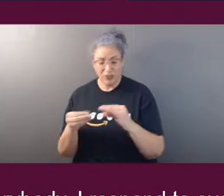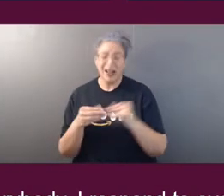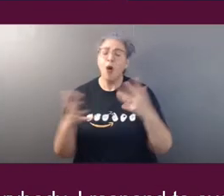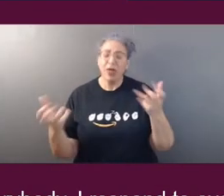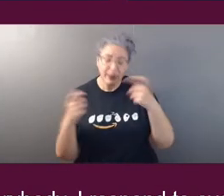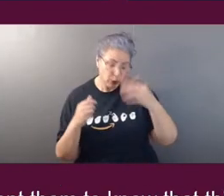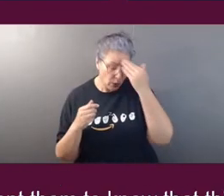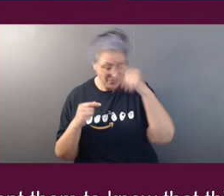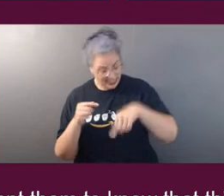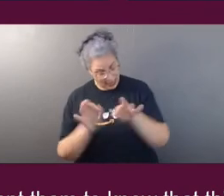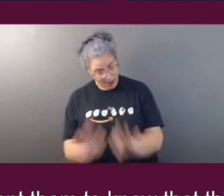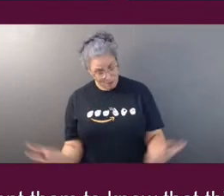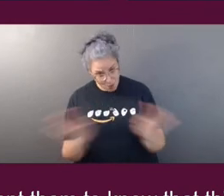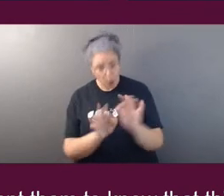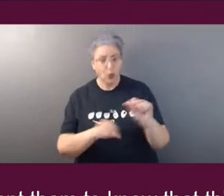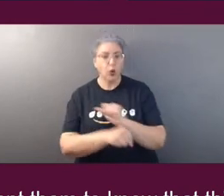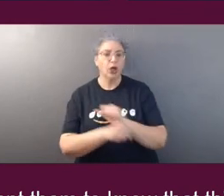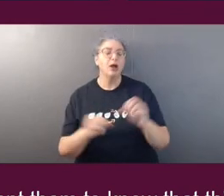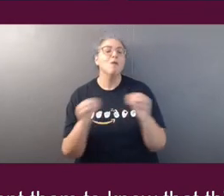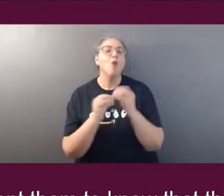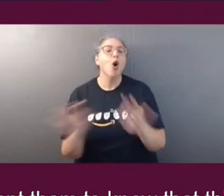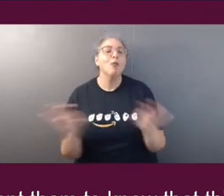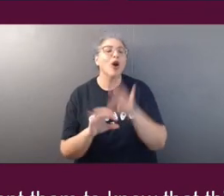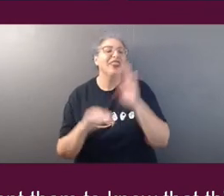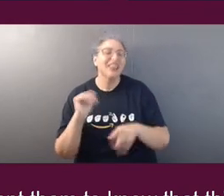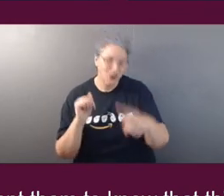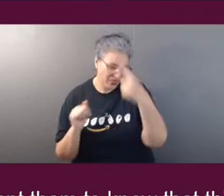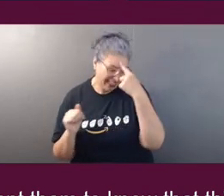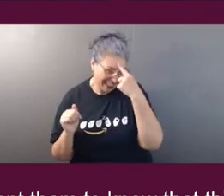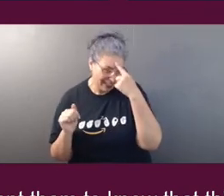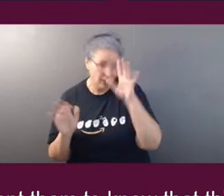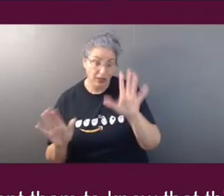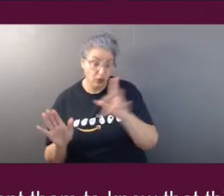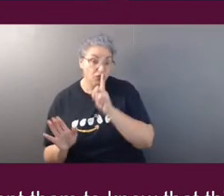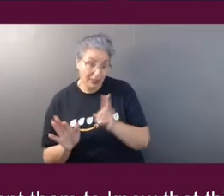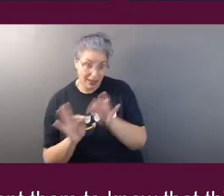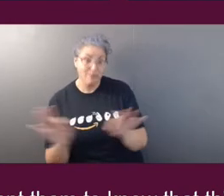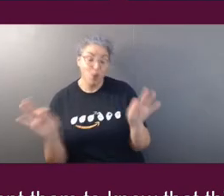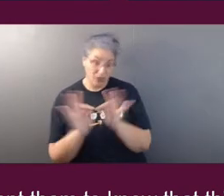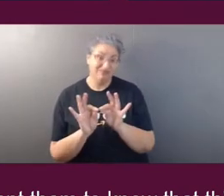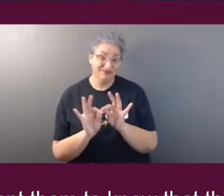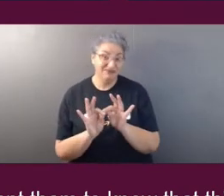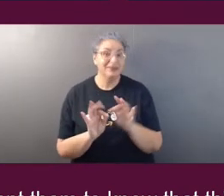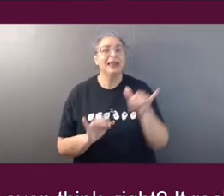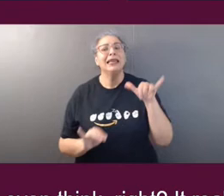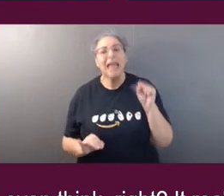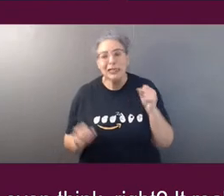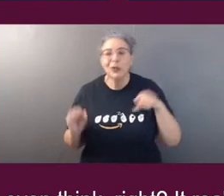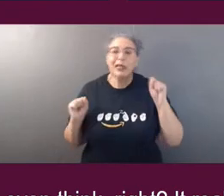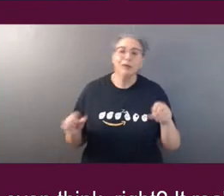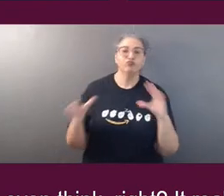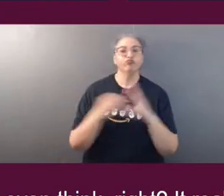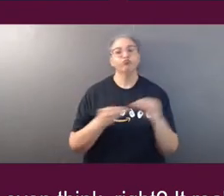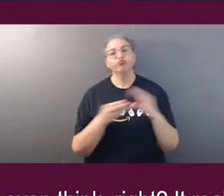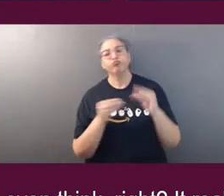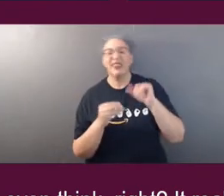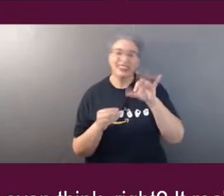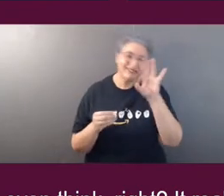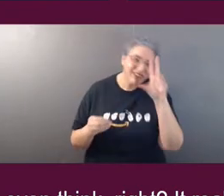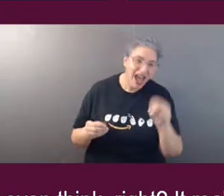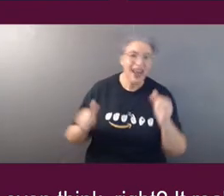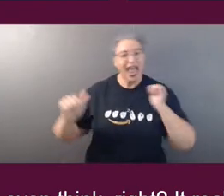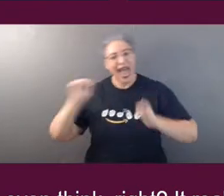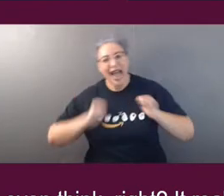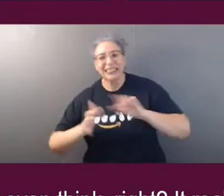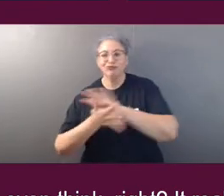want them to know that this is important work. It's more important than you even think, right? It really is. Yes, we get to tell stories